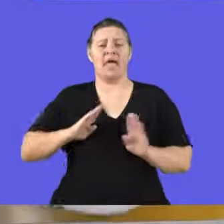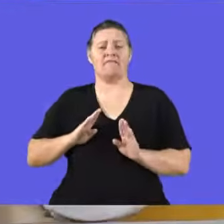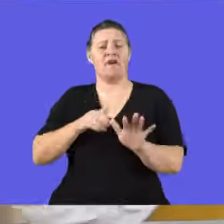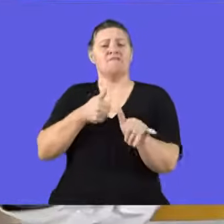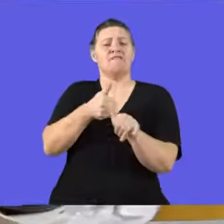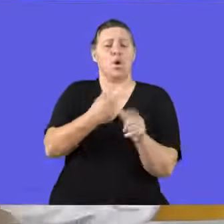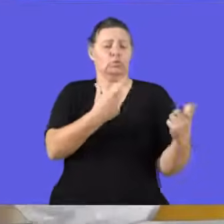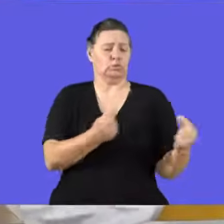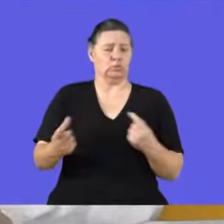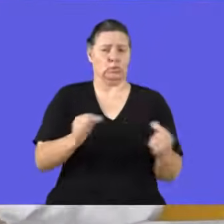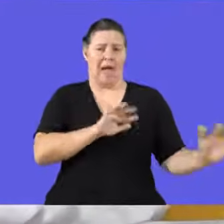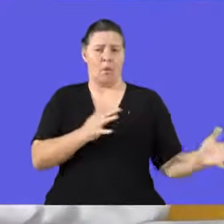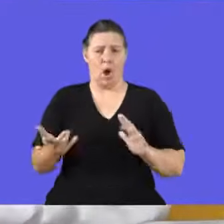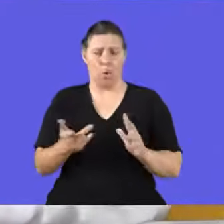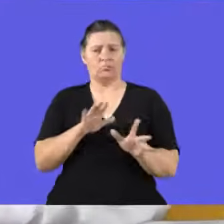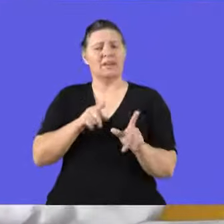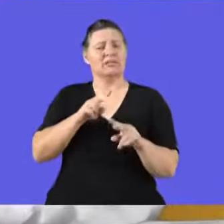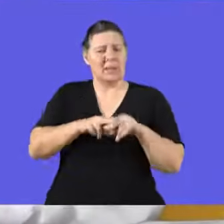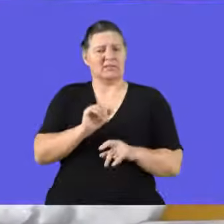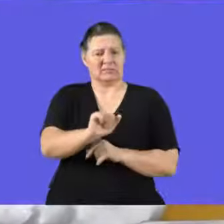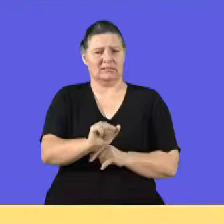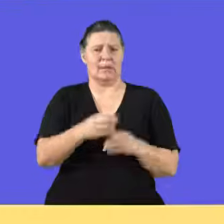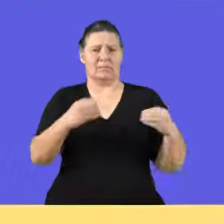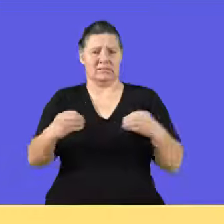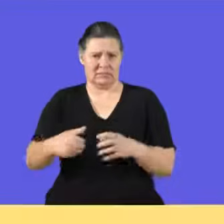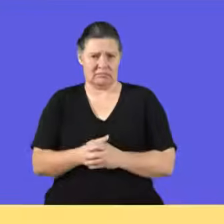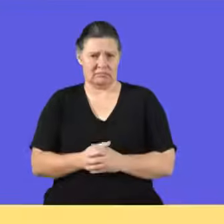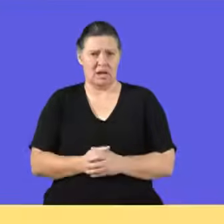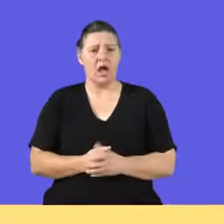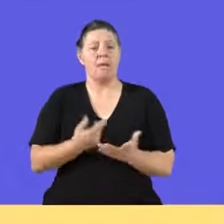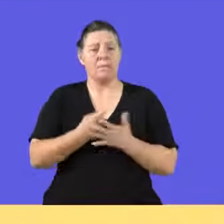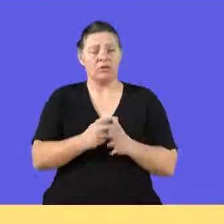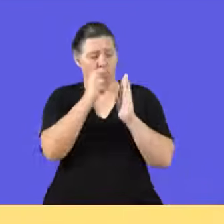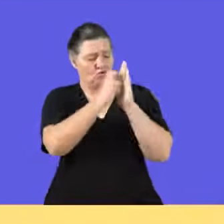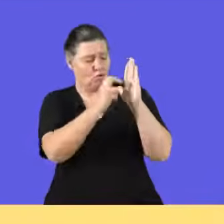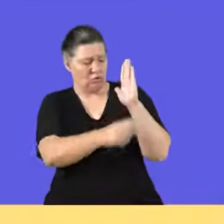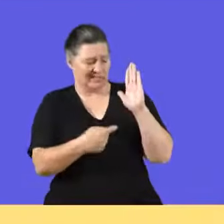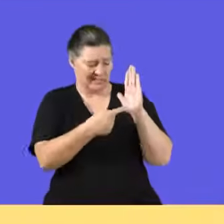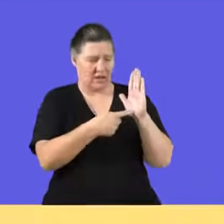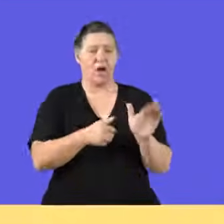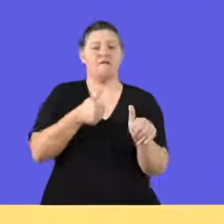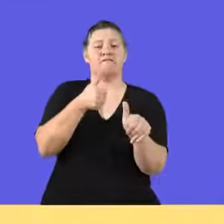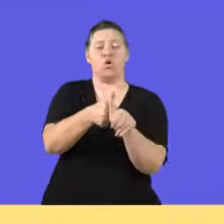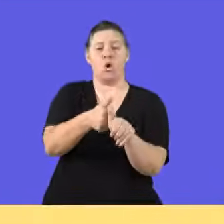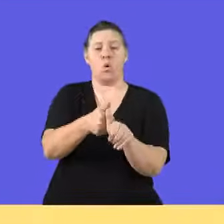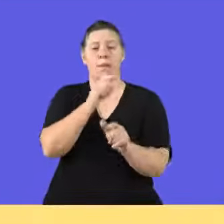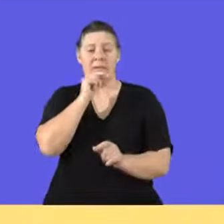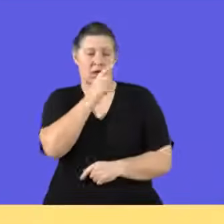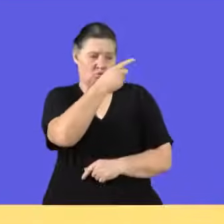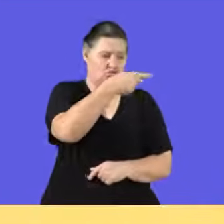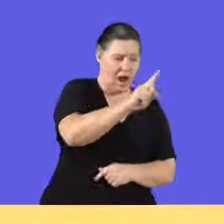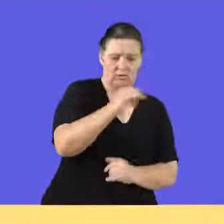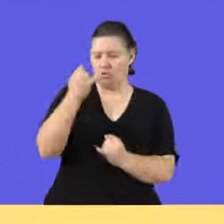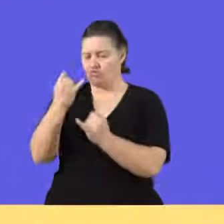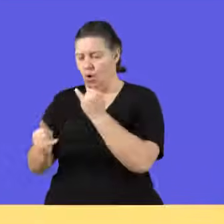you behave in relation to a profession? It is a set of rules of conduct that provide the distinction